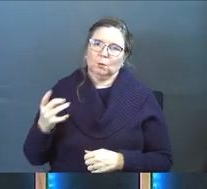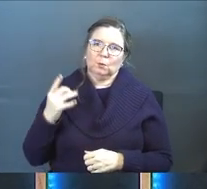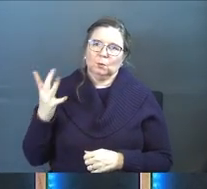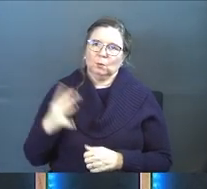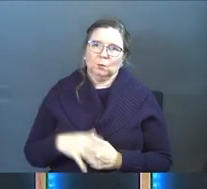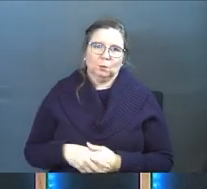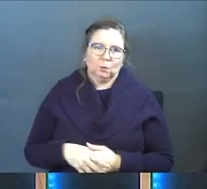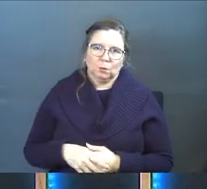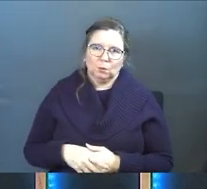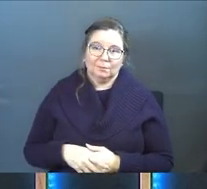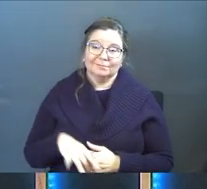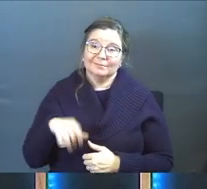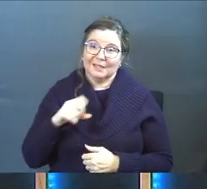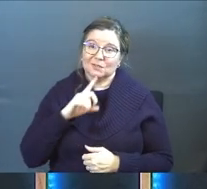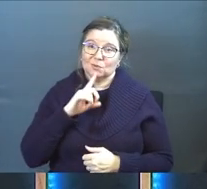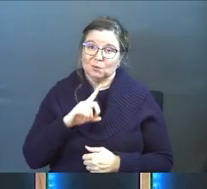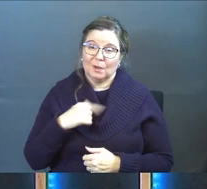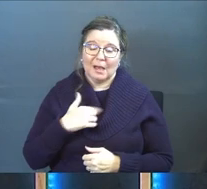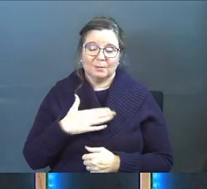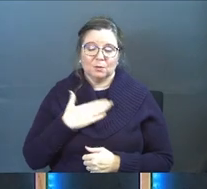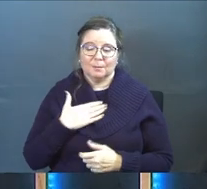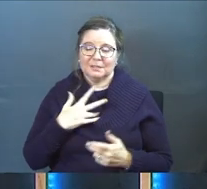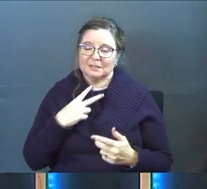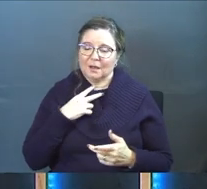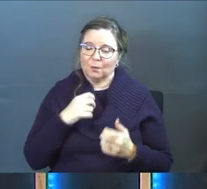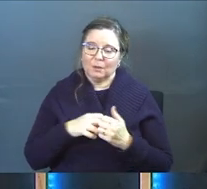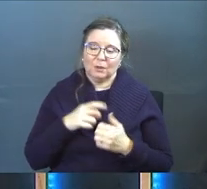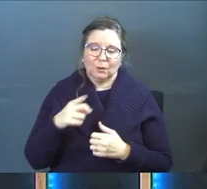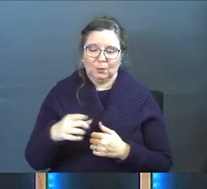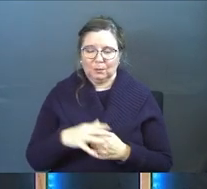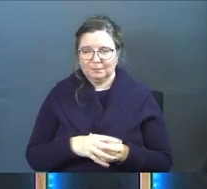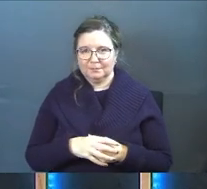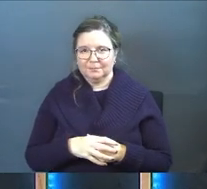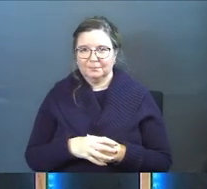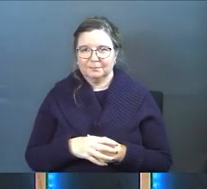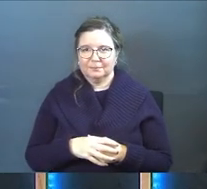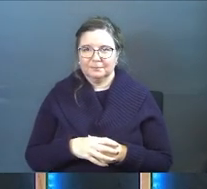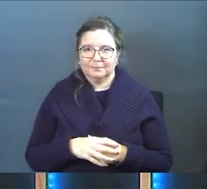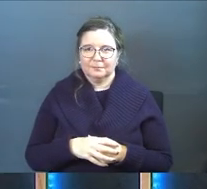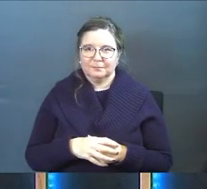Whew. Yes, it's true. I'm so happy to be stuck with you.